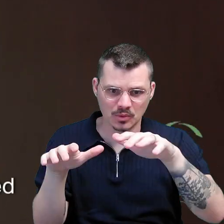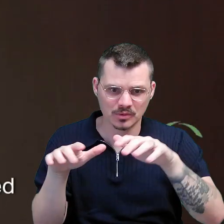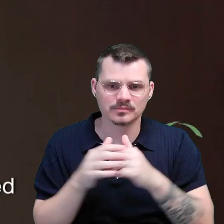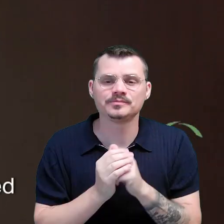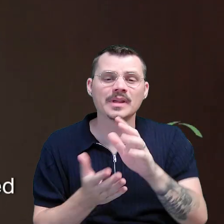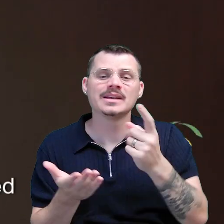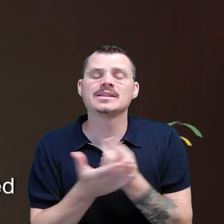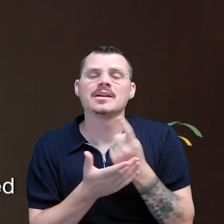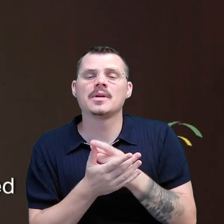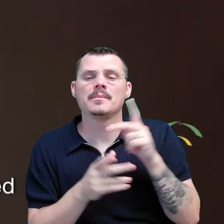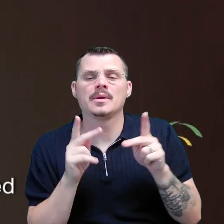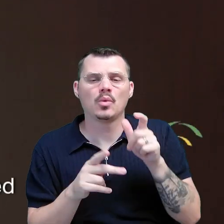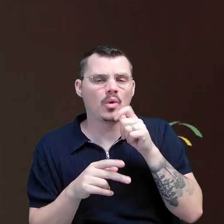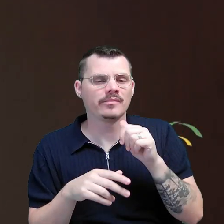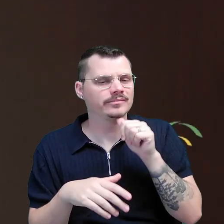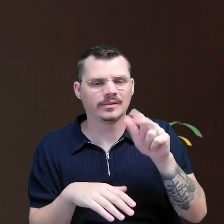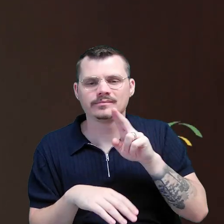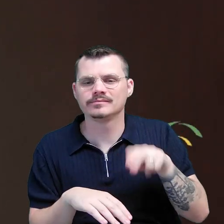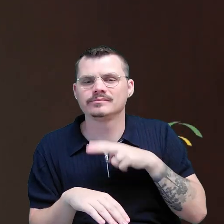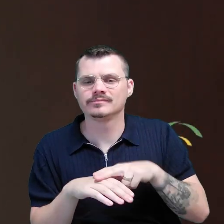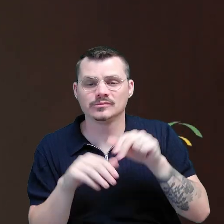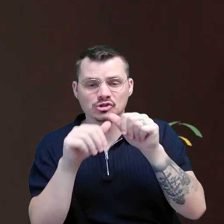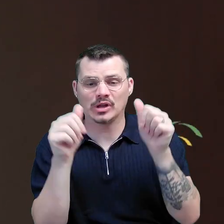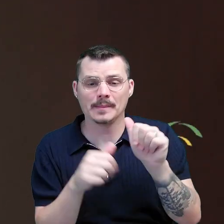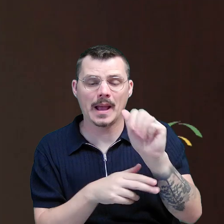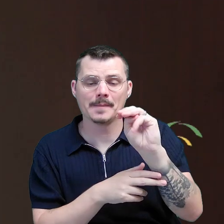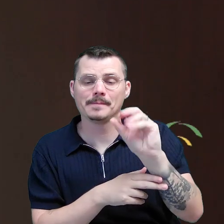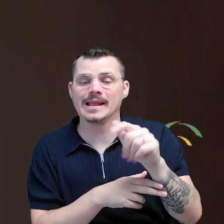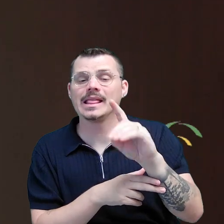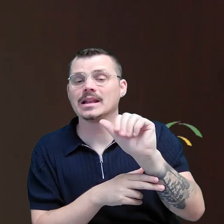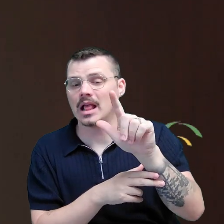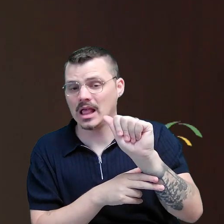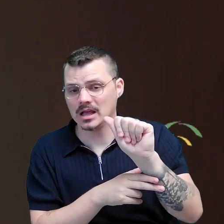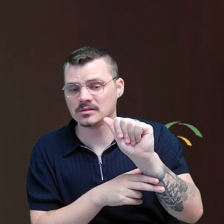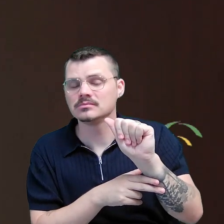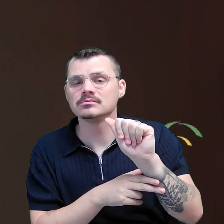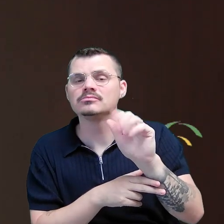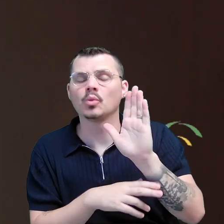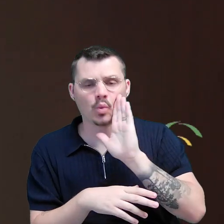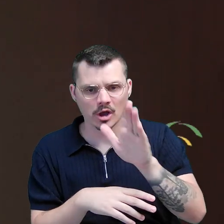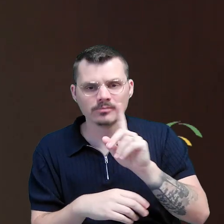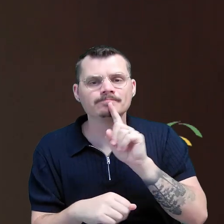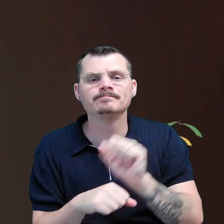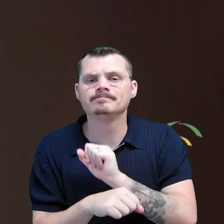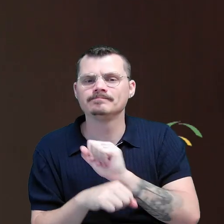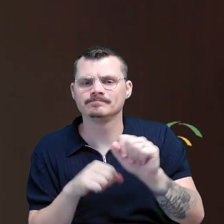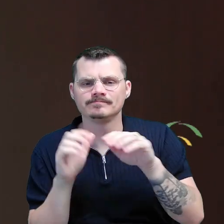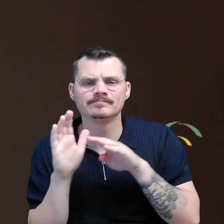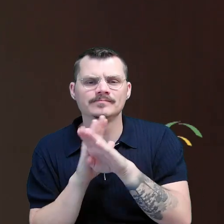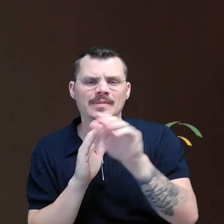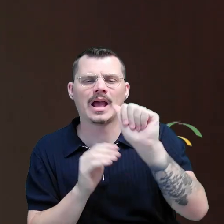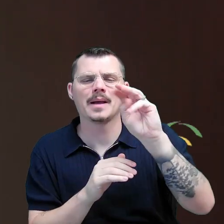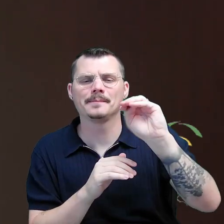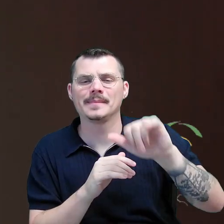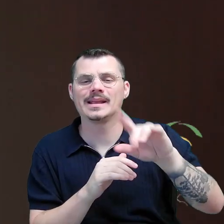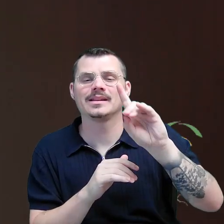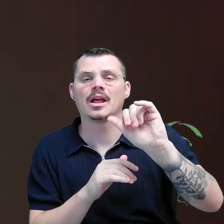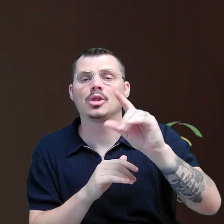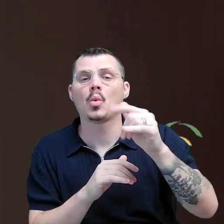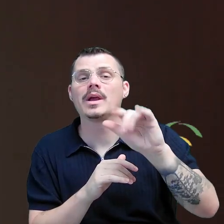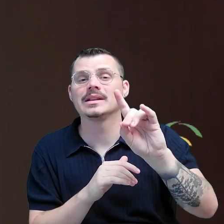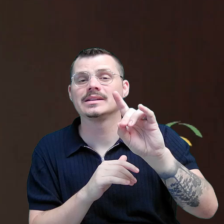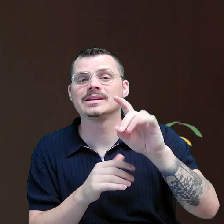Sometimes people with unusually shaped amygdalas, in fact, develop amygdaloid